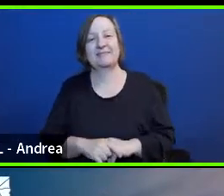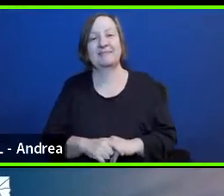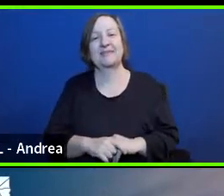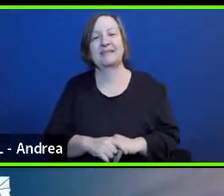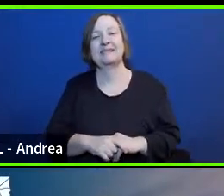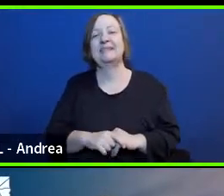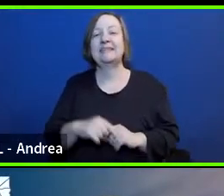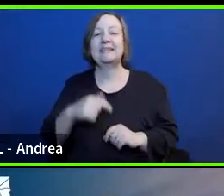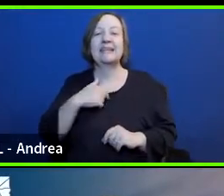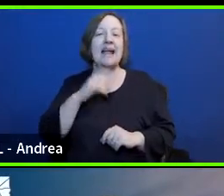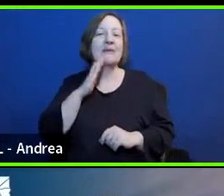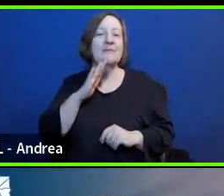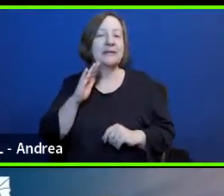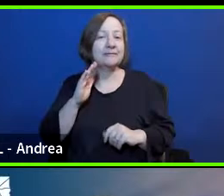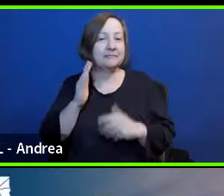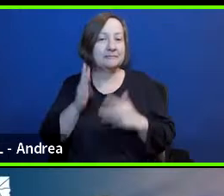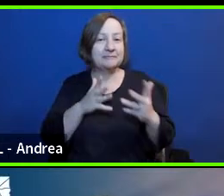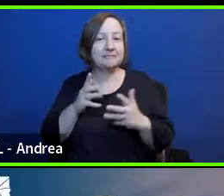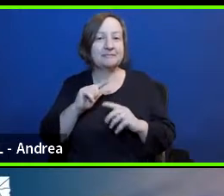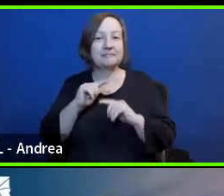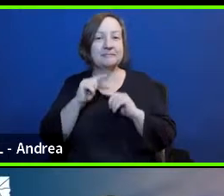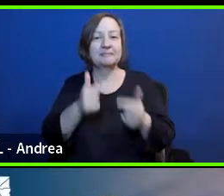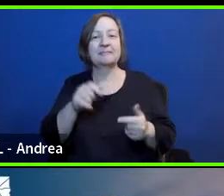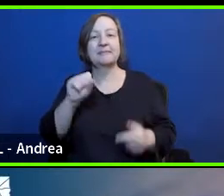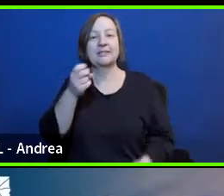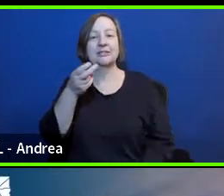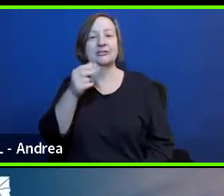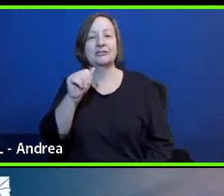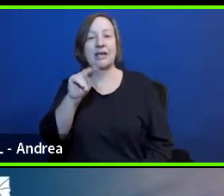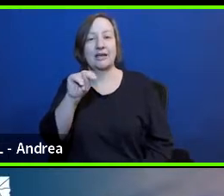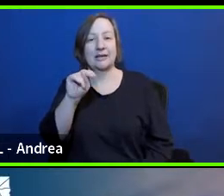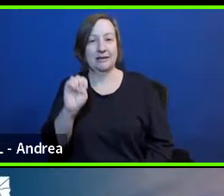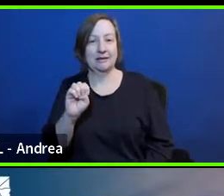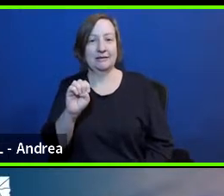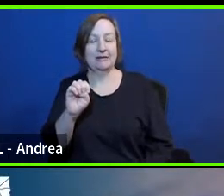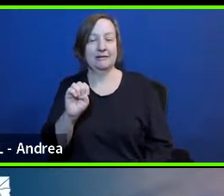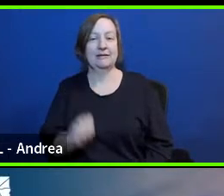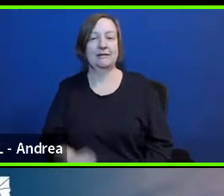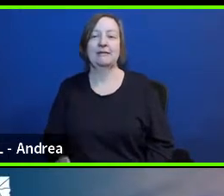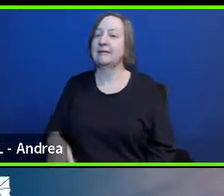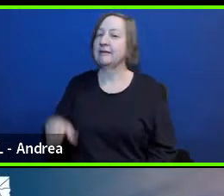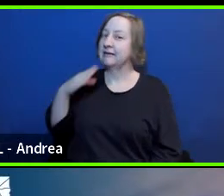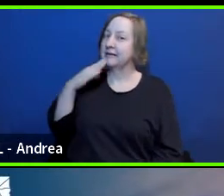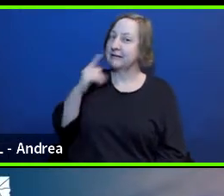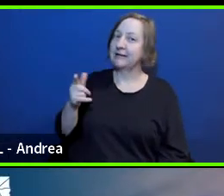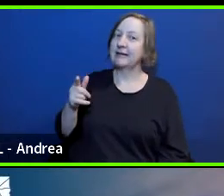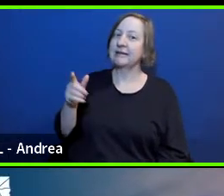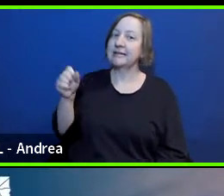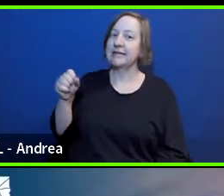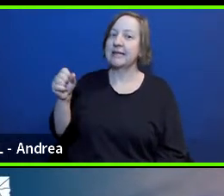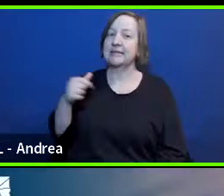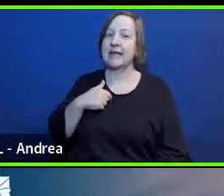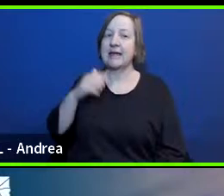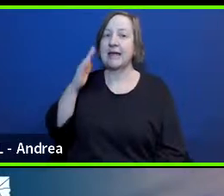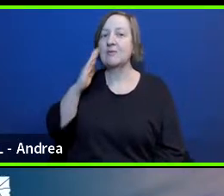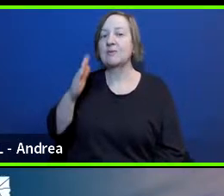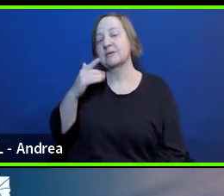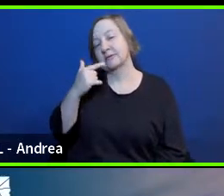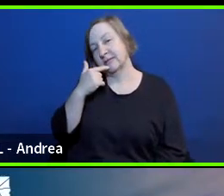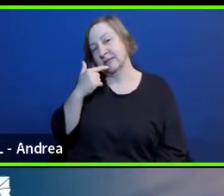So I will go ahead and pass it to Shane. Thanks. I'm going to go